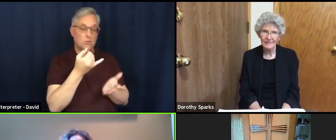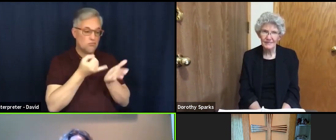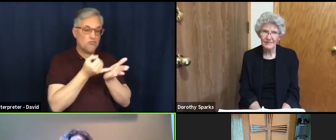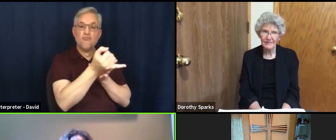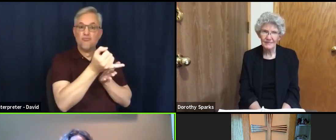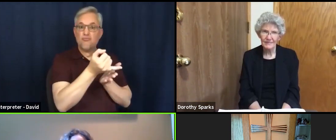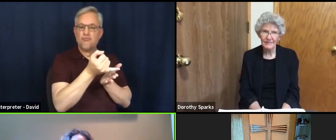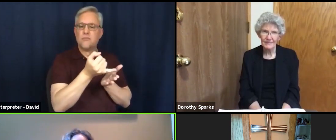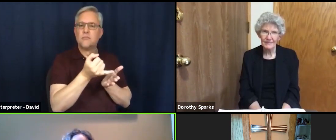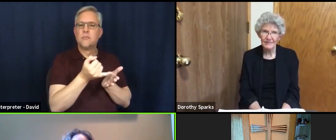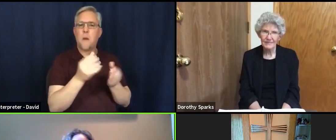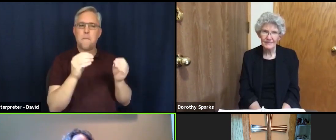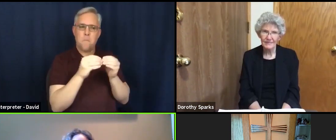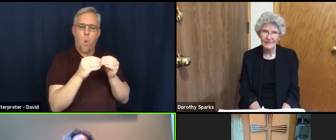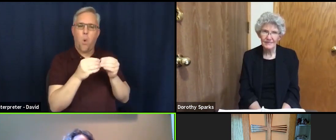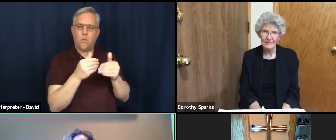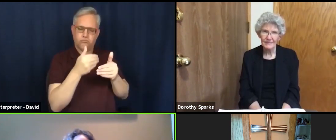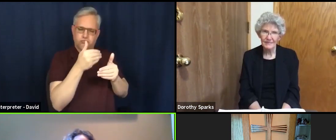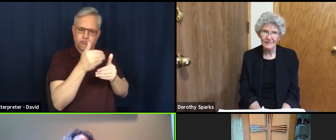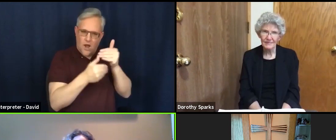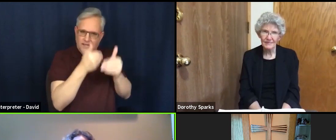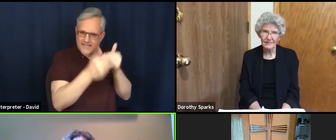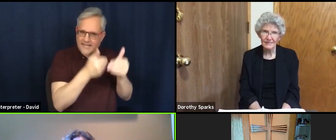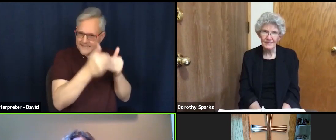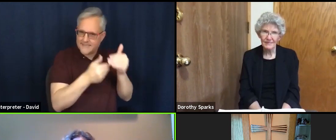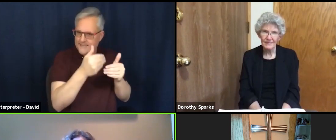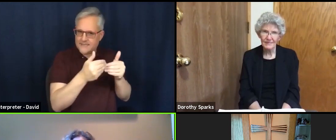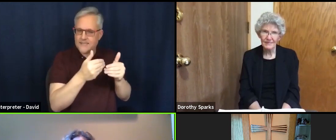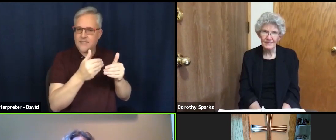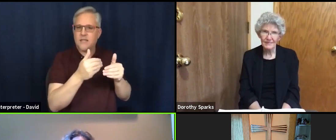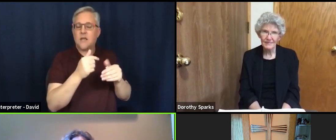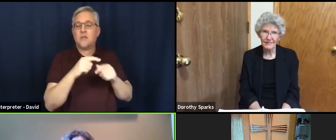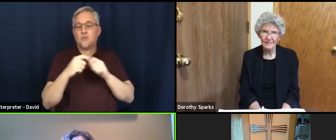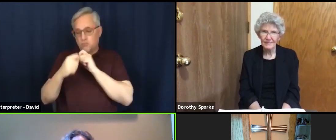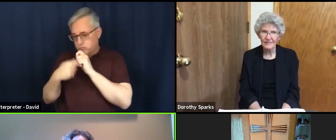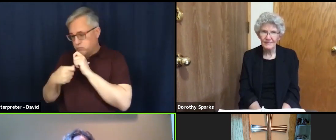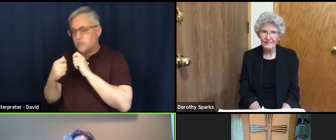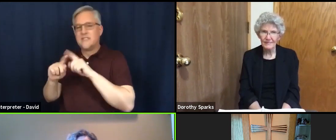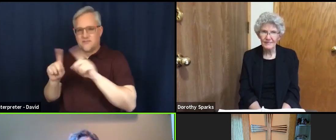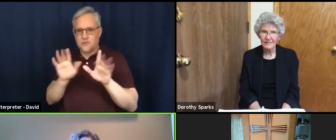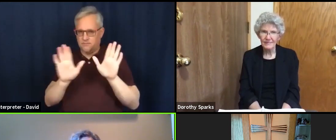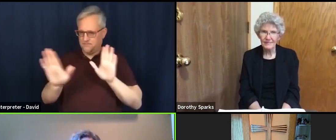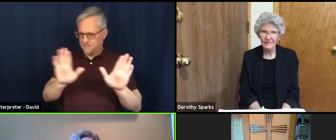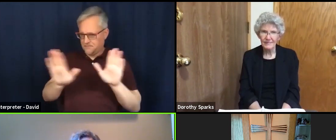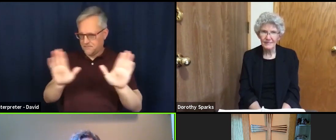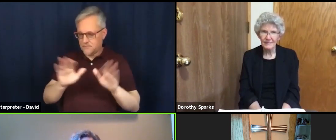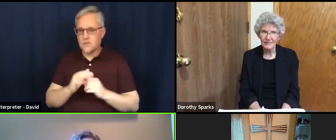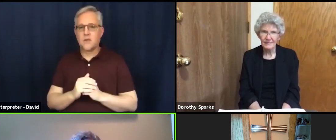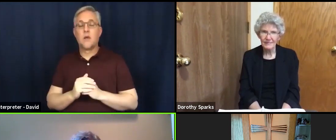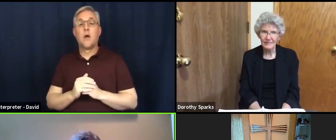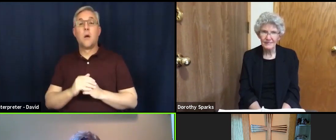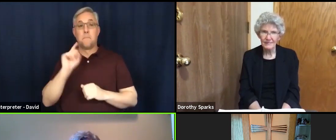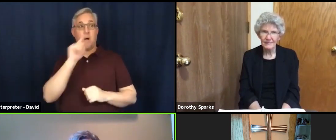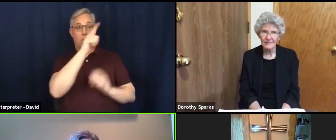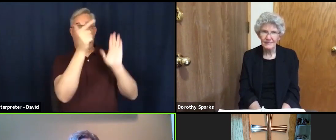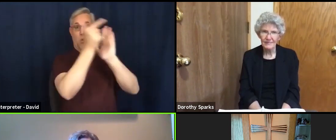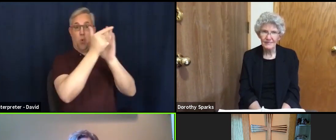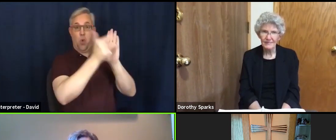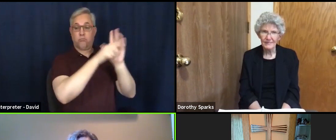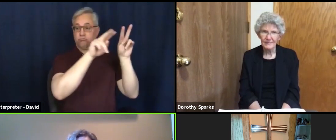And the laws for how do you decide how much jail time someone would have if they were found to have cocaine on